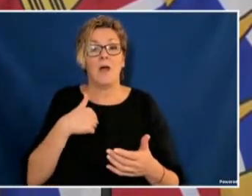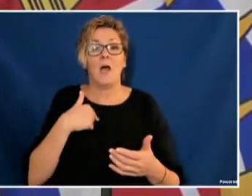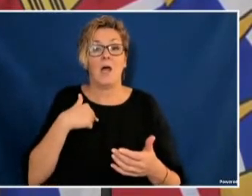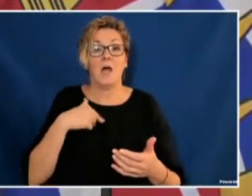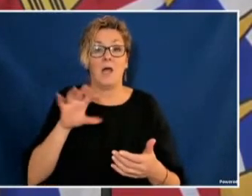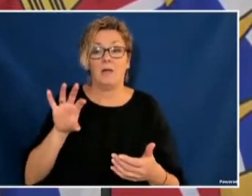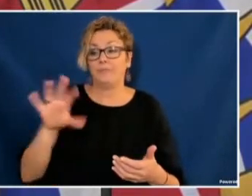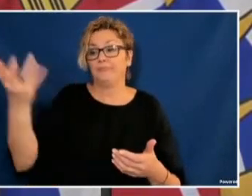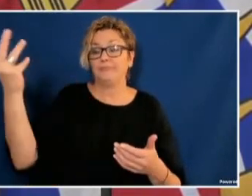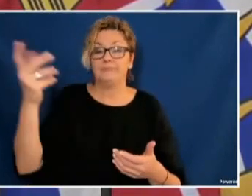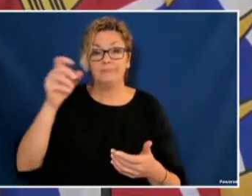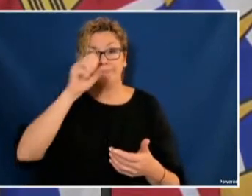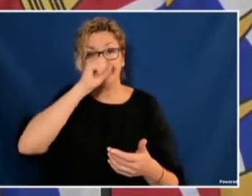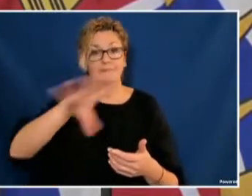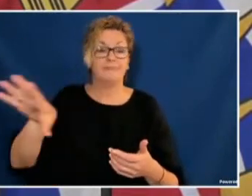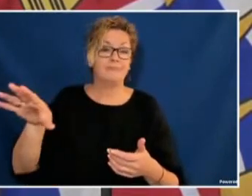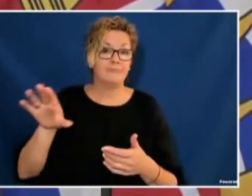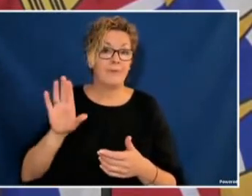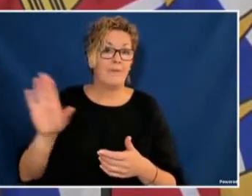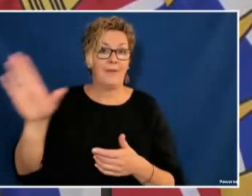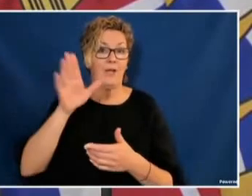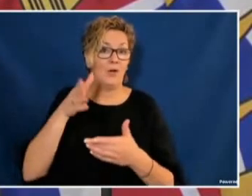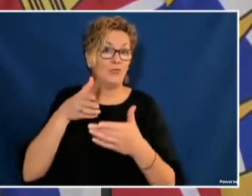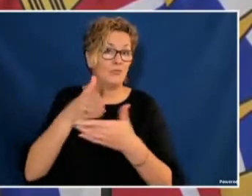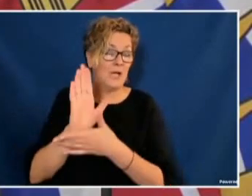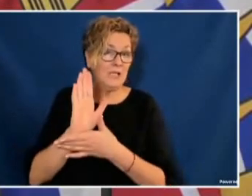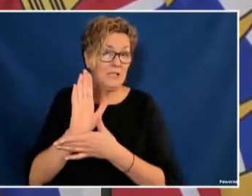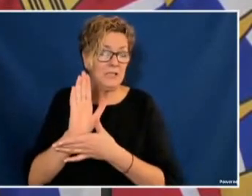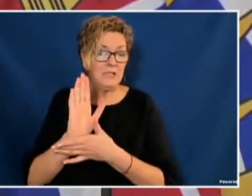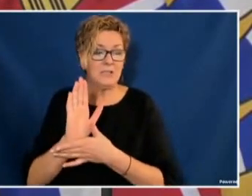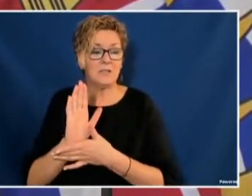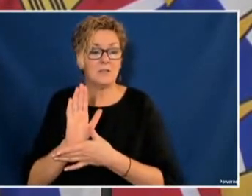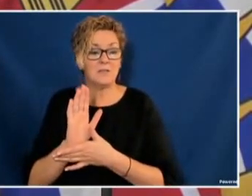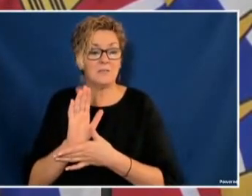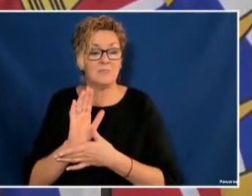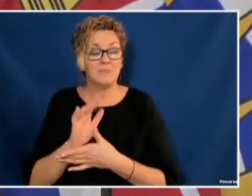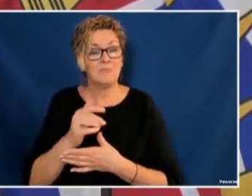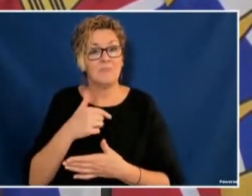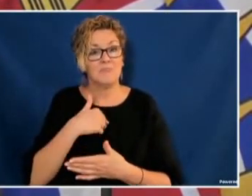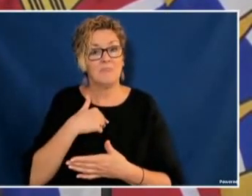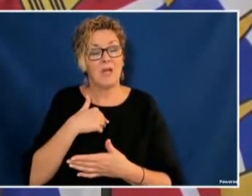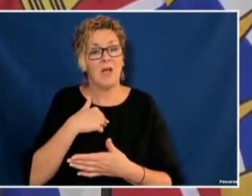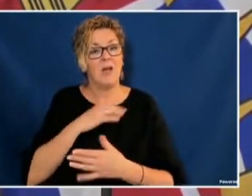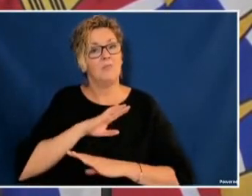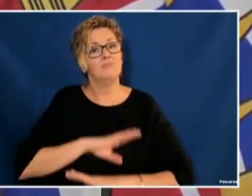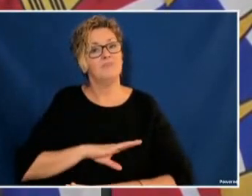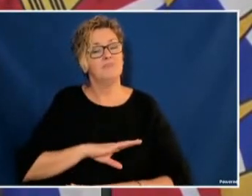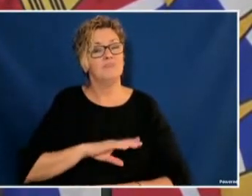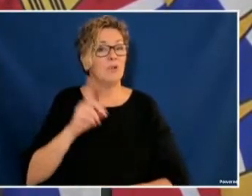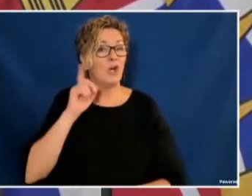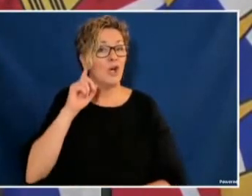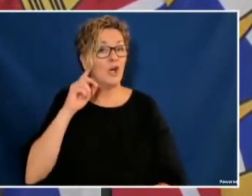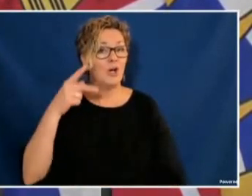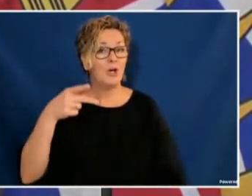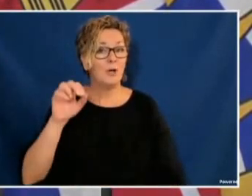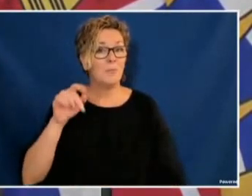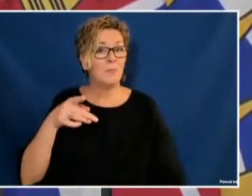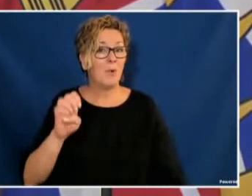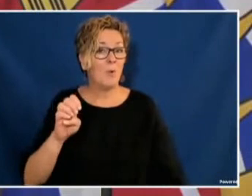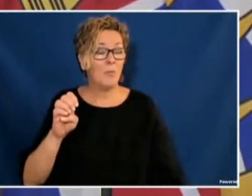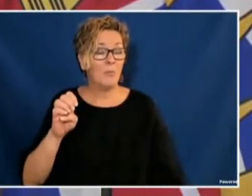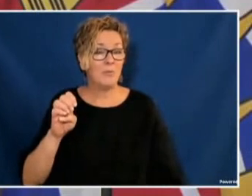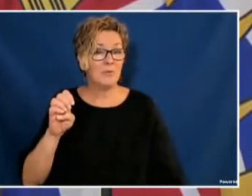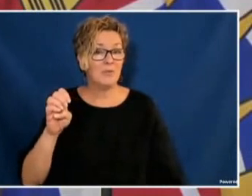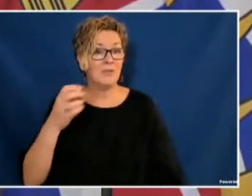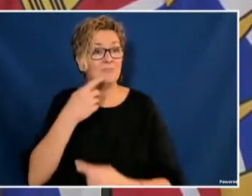very diligently with each school to do the best that we can and to learn from every exposure event that happens.